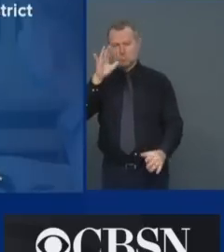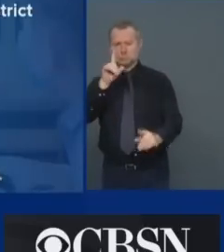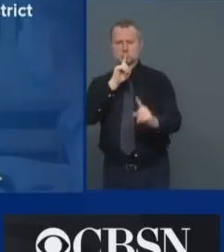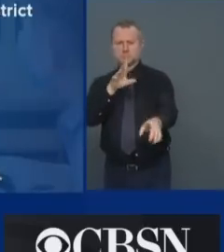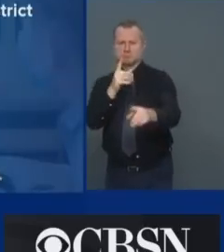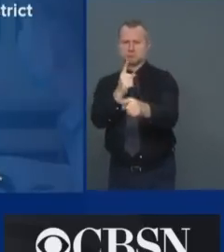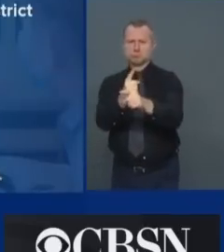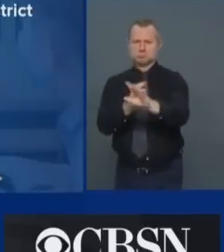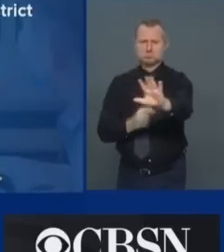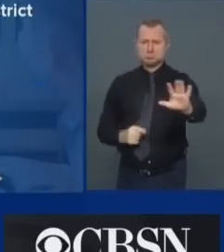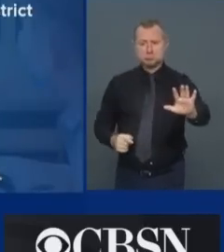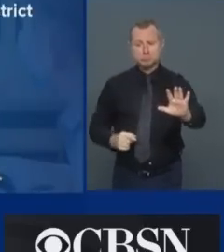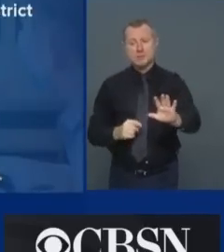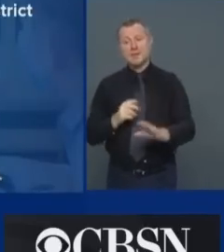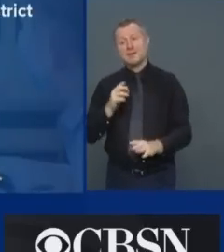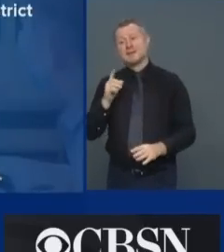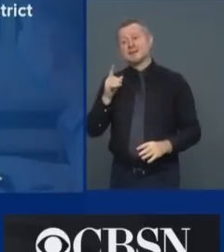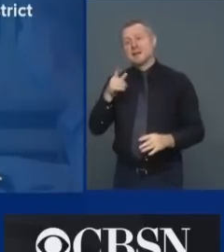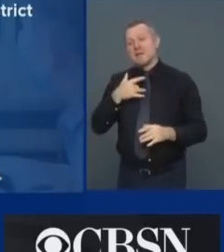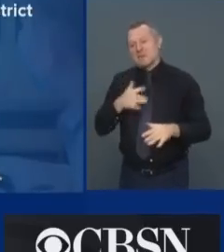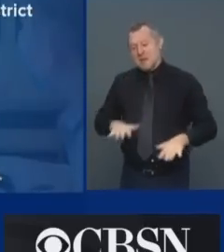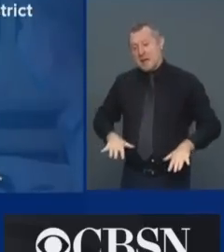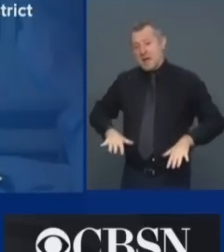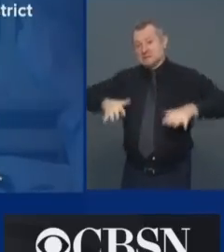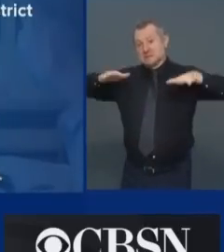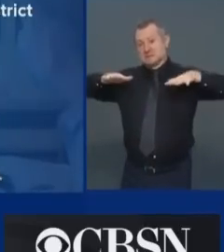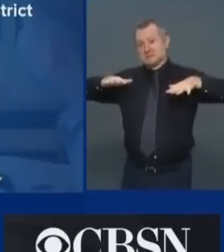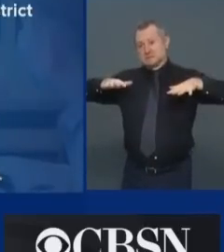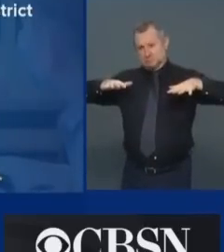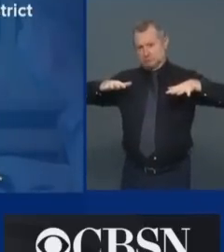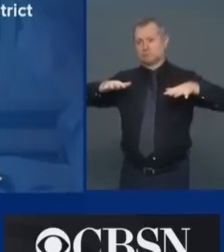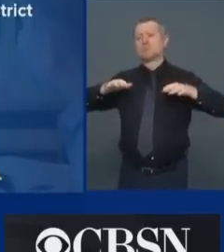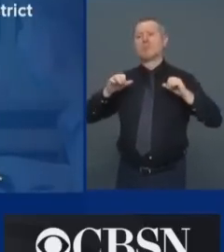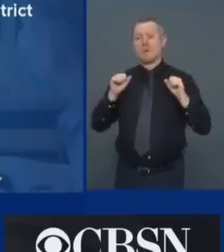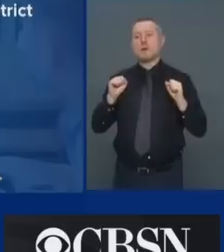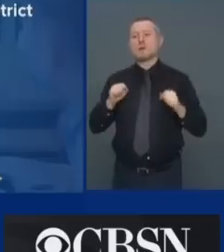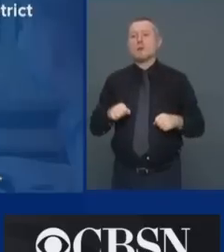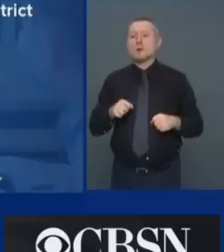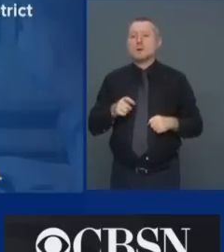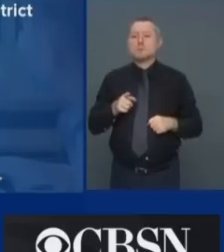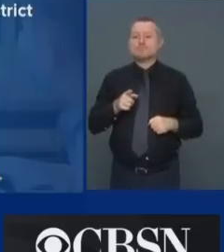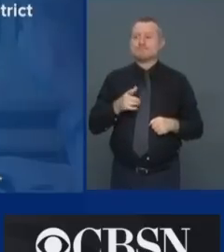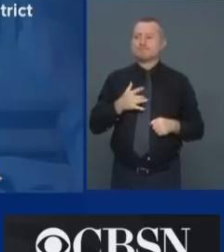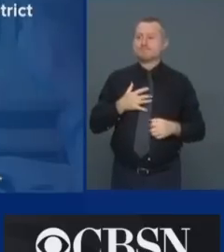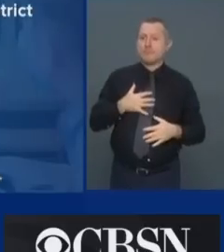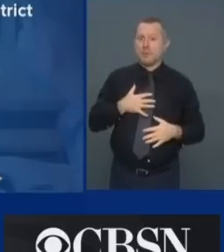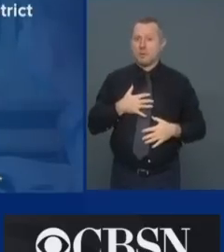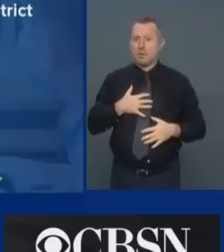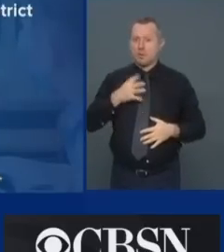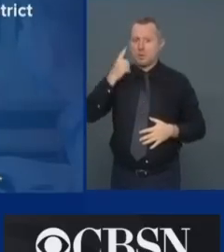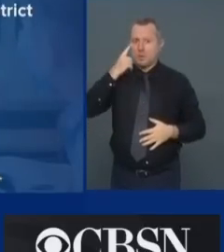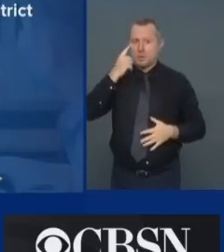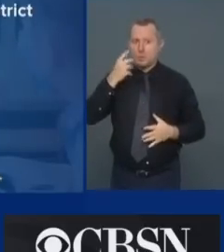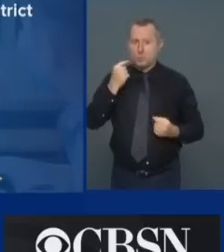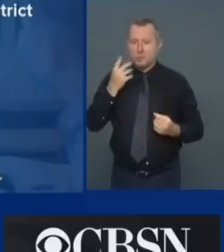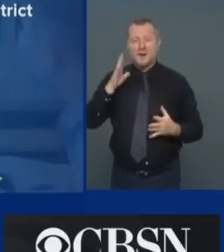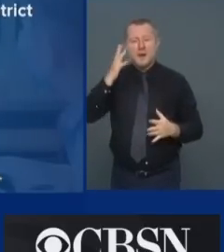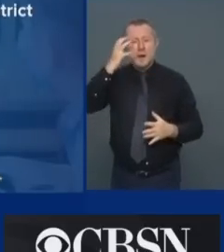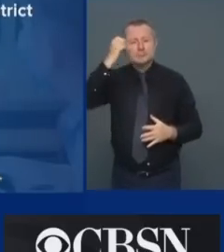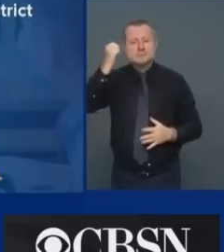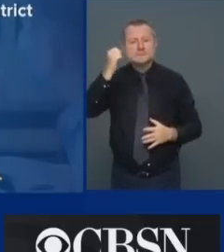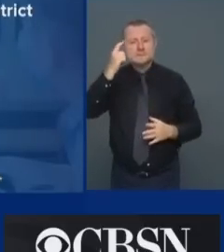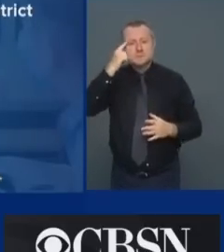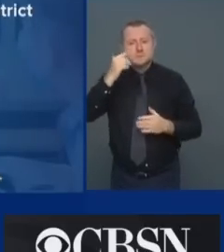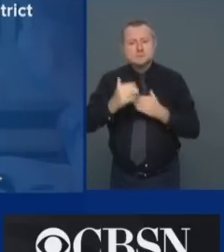Anxiety can be rational. I think it's rational to be concerned about what's happening at a school.